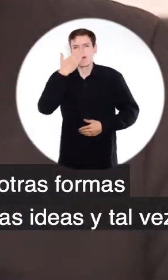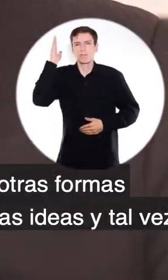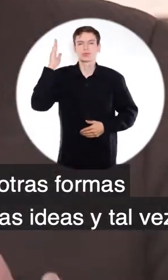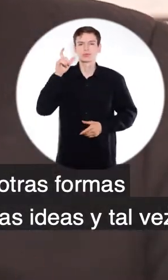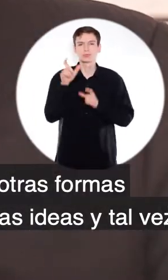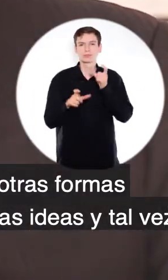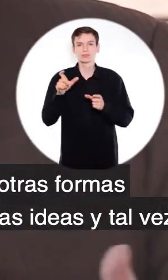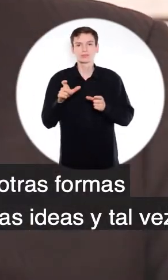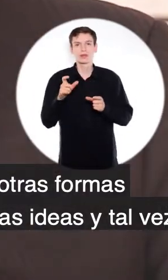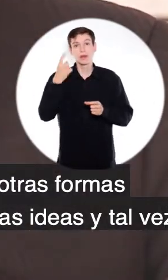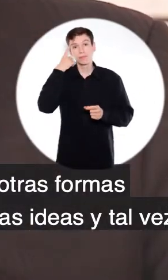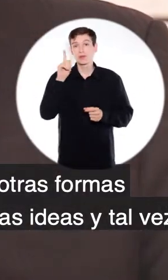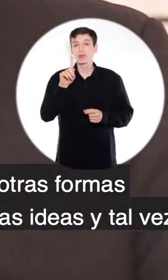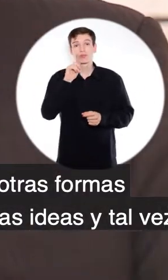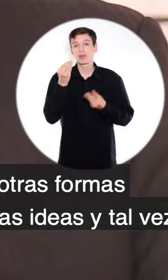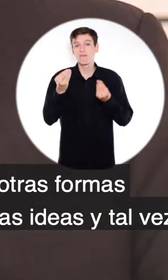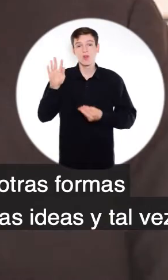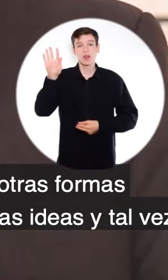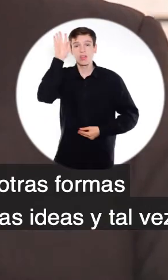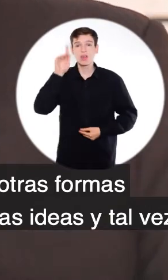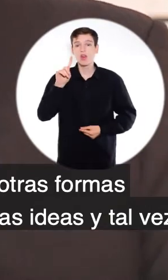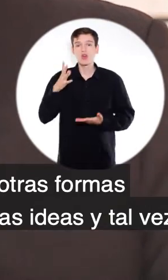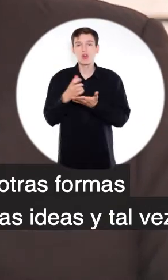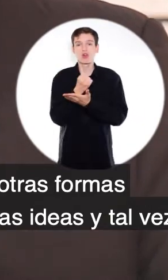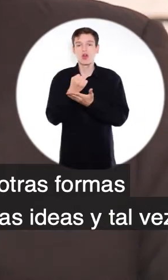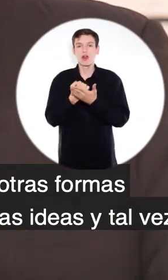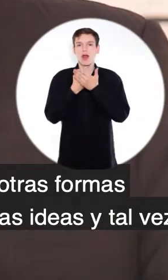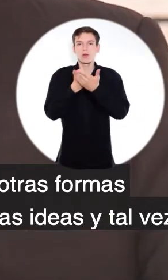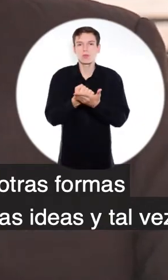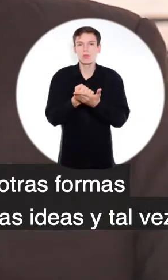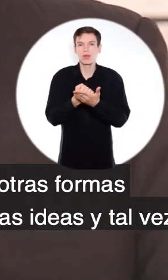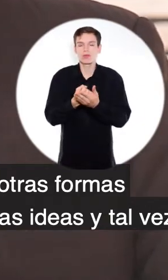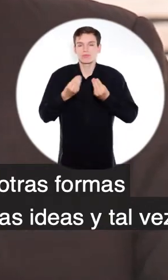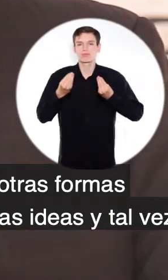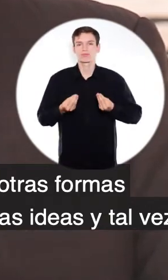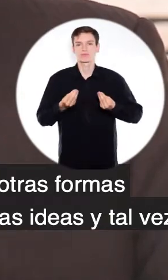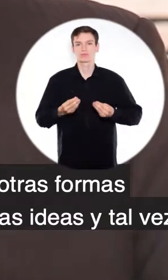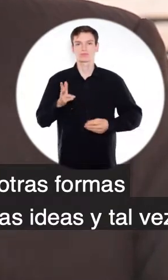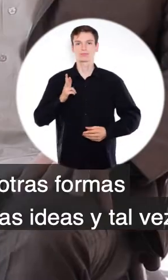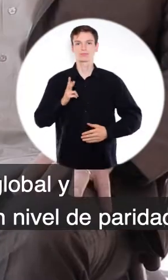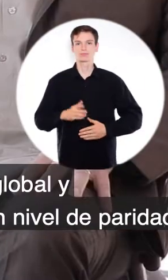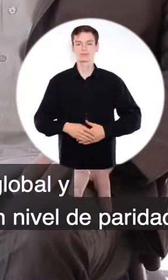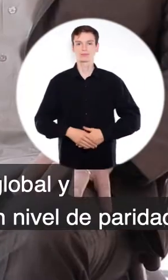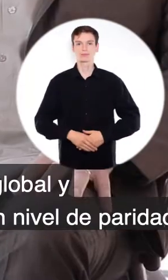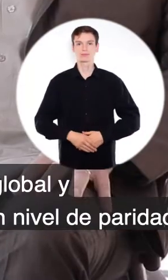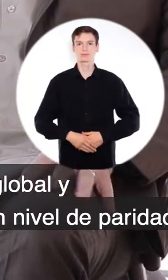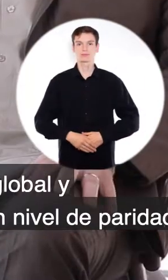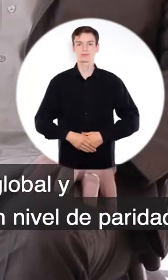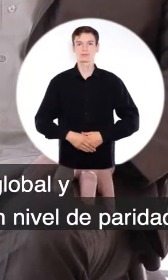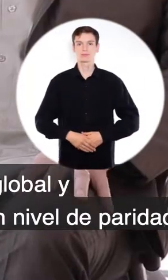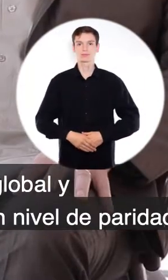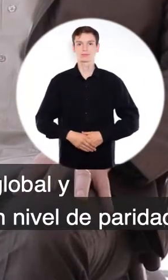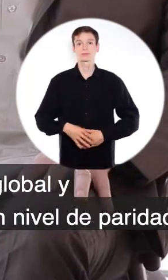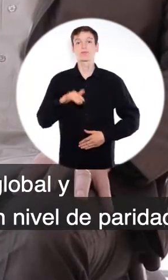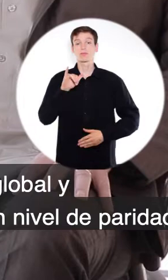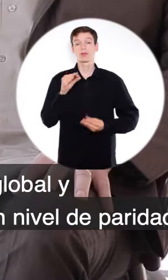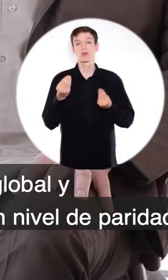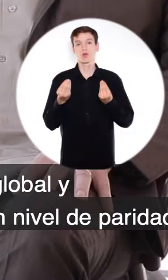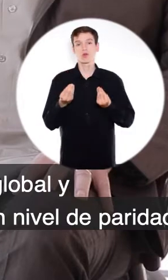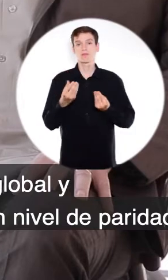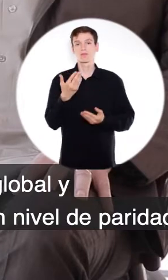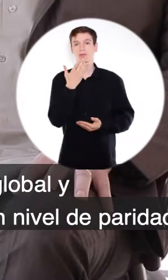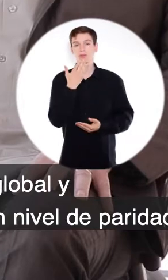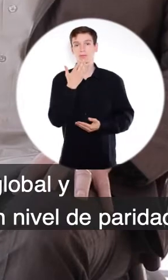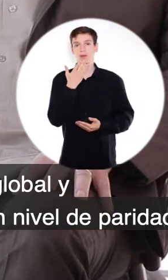who may not necessarily have great ideas or much, you know, to contribute in a substantive way. And of course,